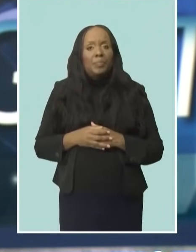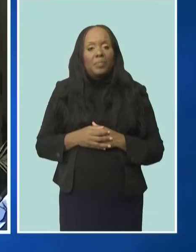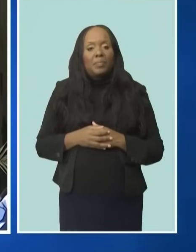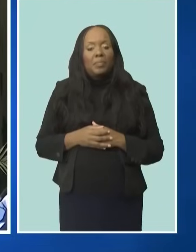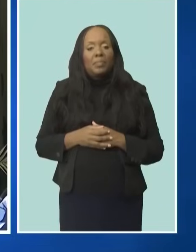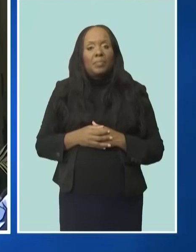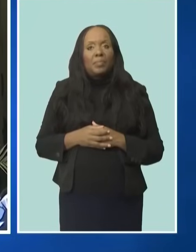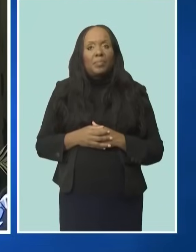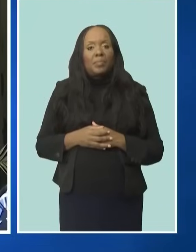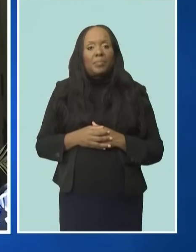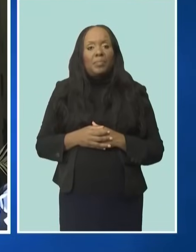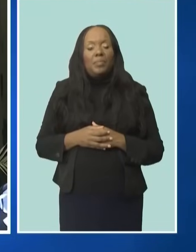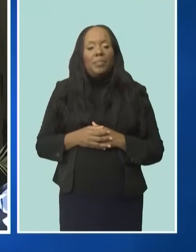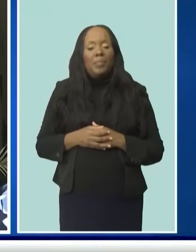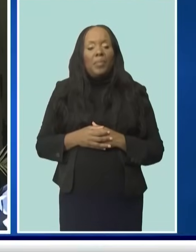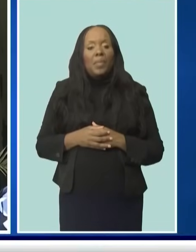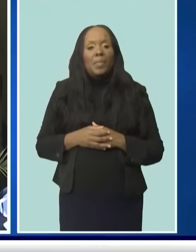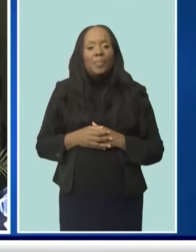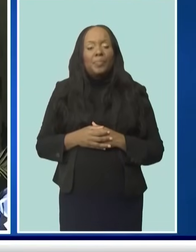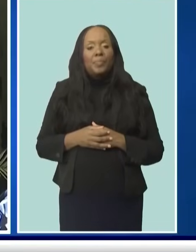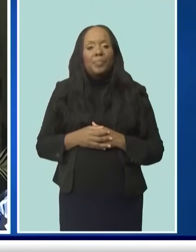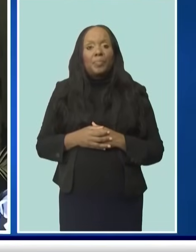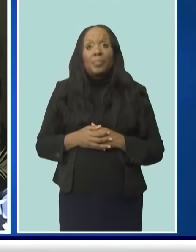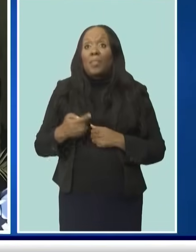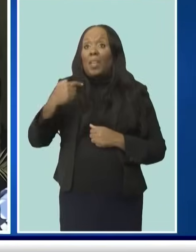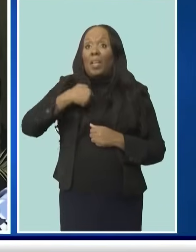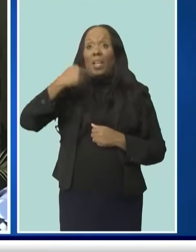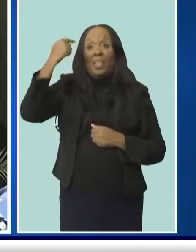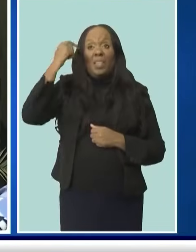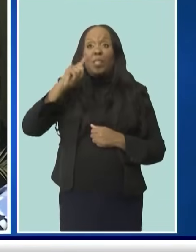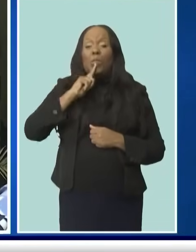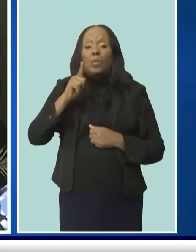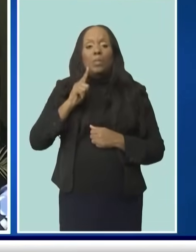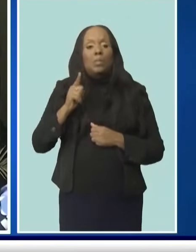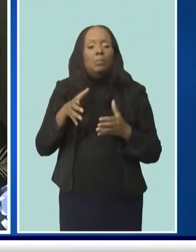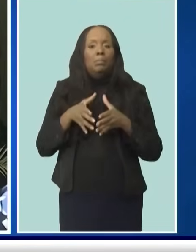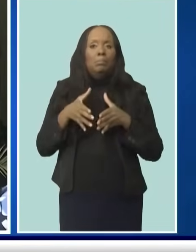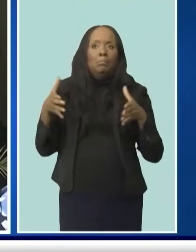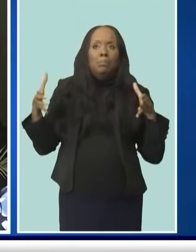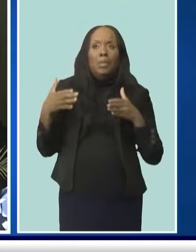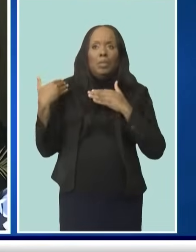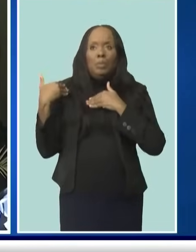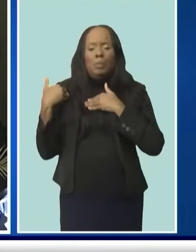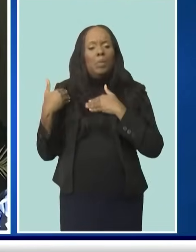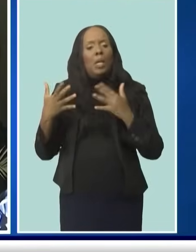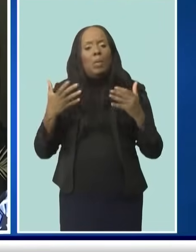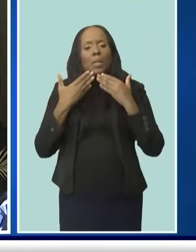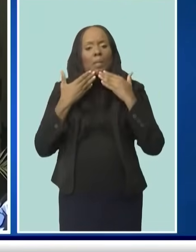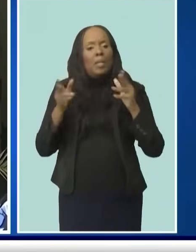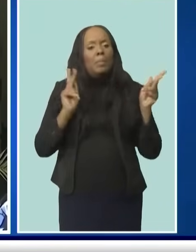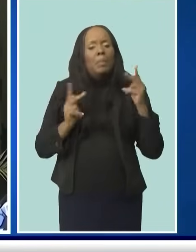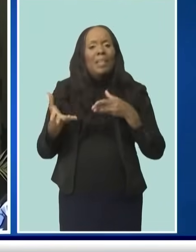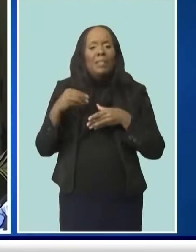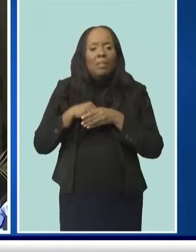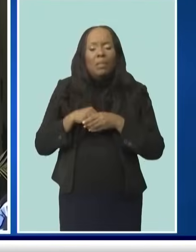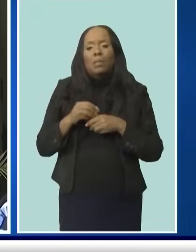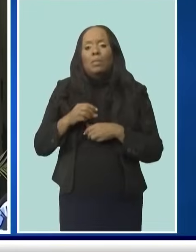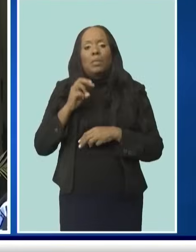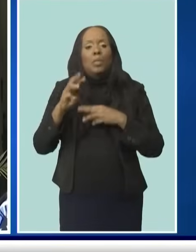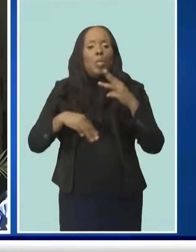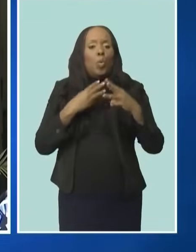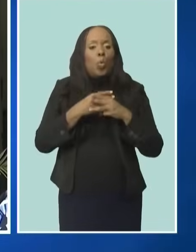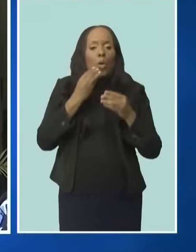I think it is a massive undertaking. I want to thank all those who are involved. I want to thank the World Food Program, the government of